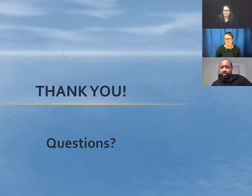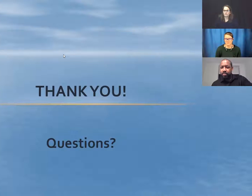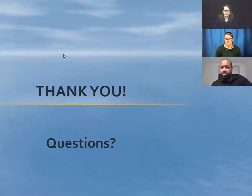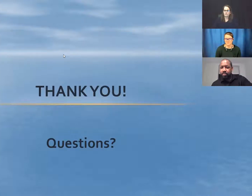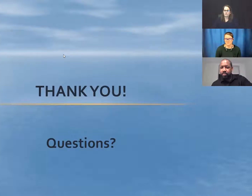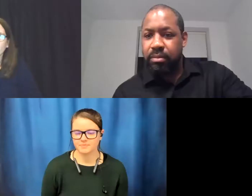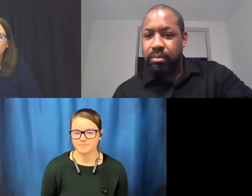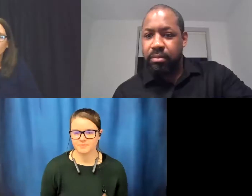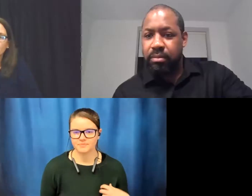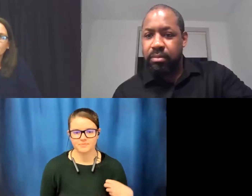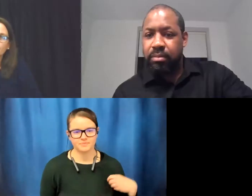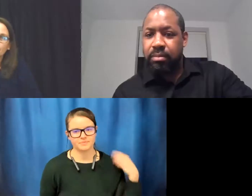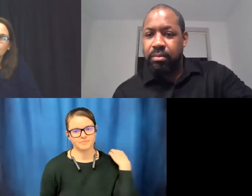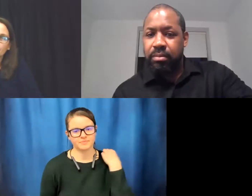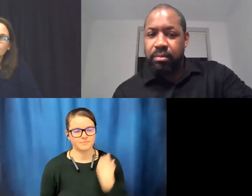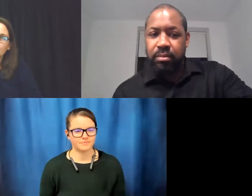know.